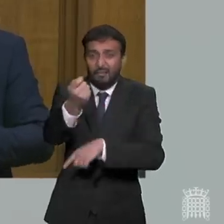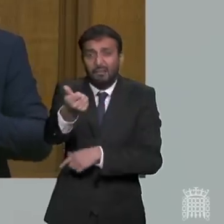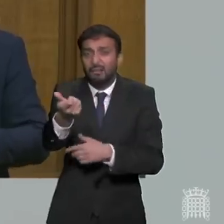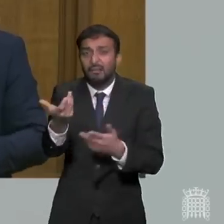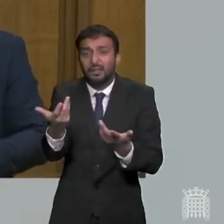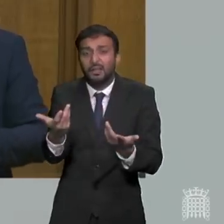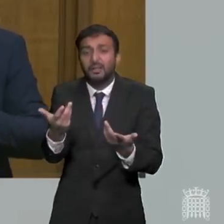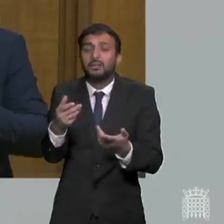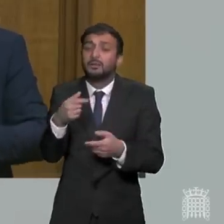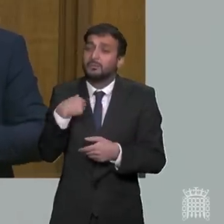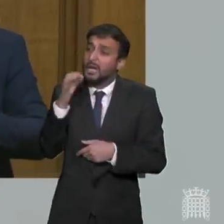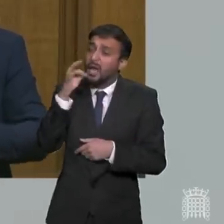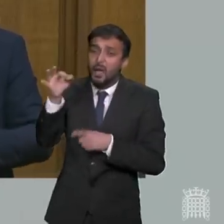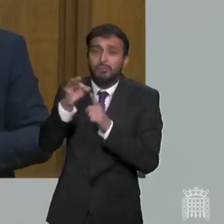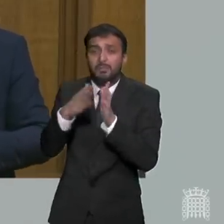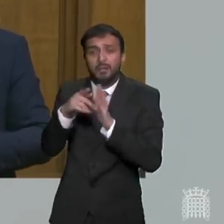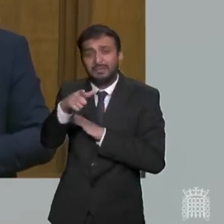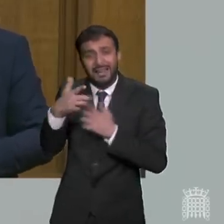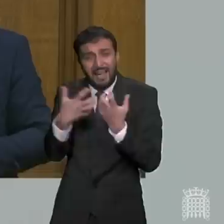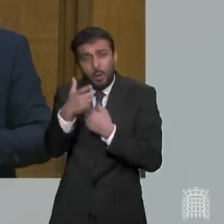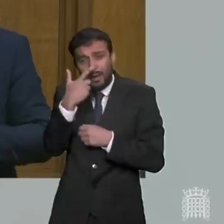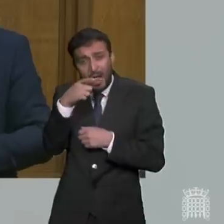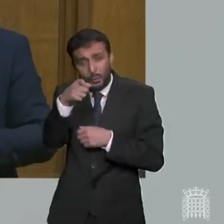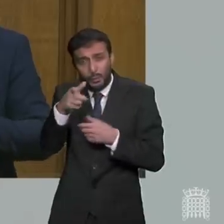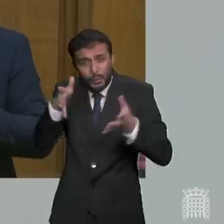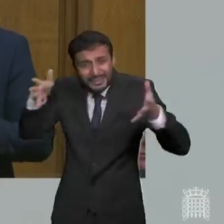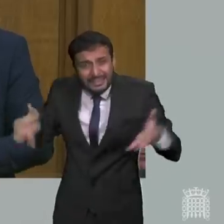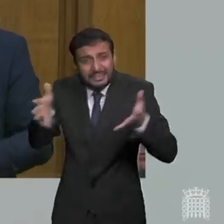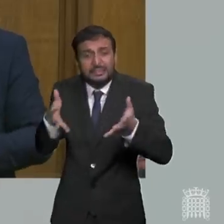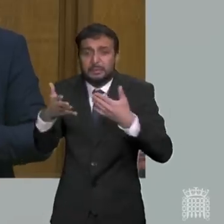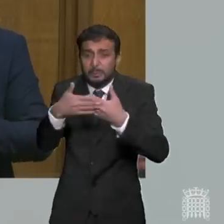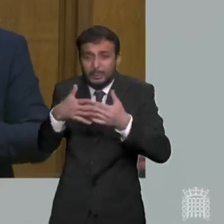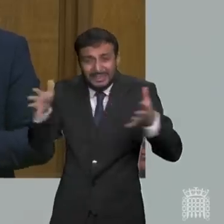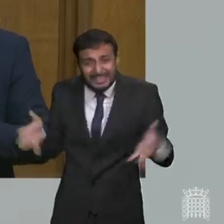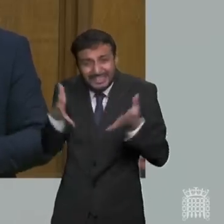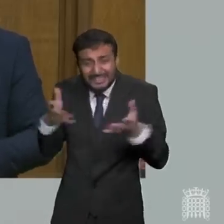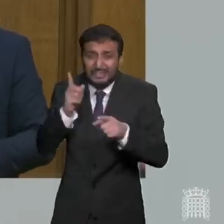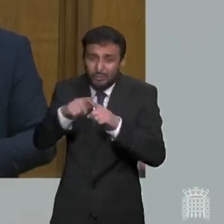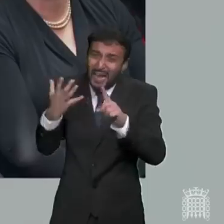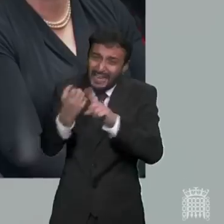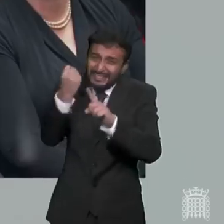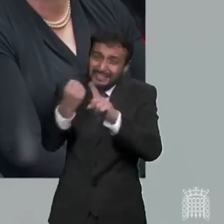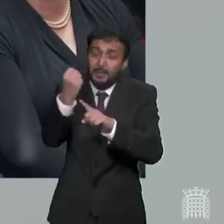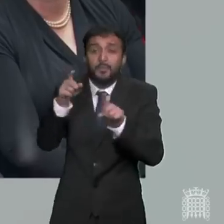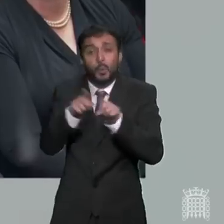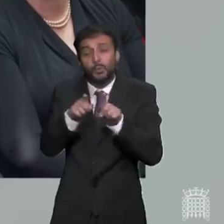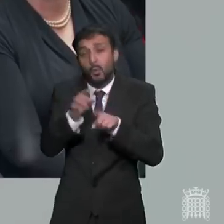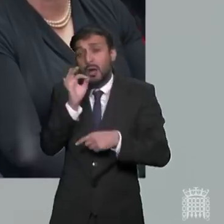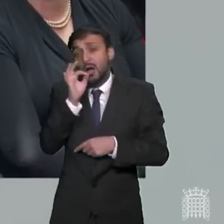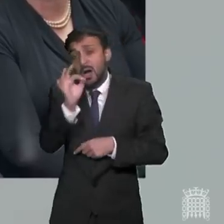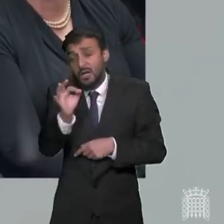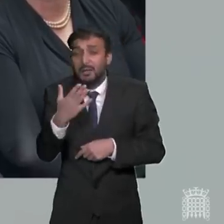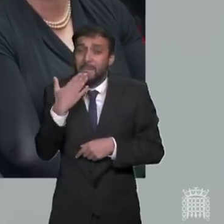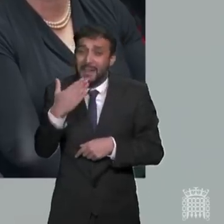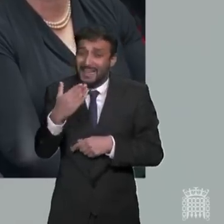inject some momentum into those negotiations? And indeed, can I encourage him to visit Northern Ireland as soon as possible, preferably